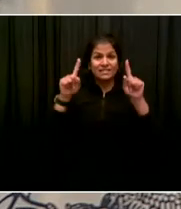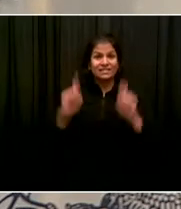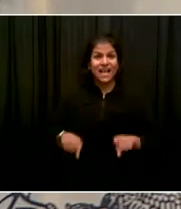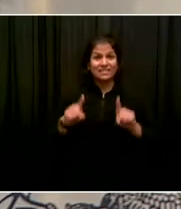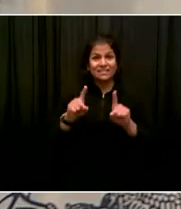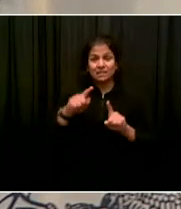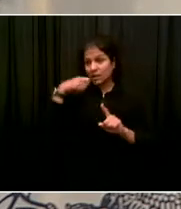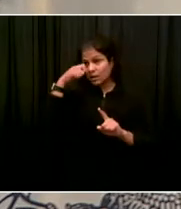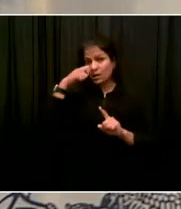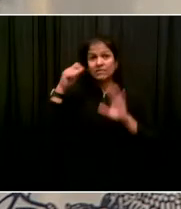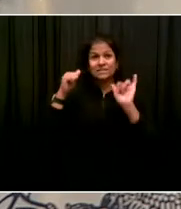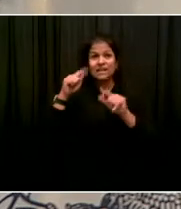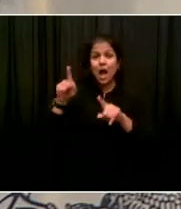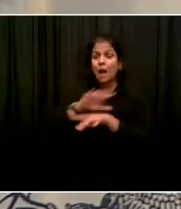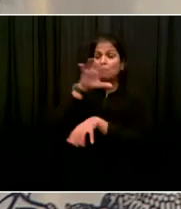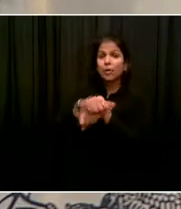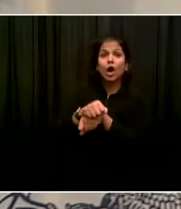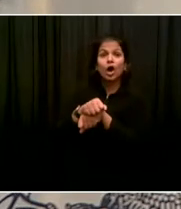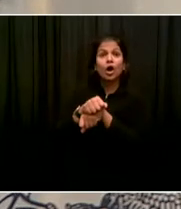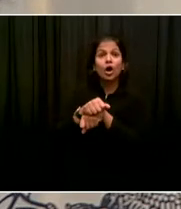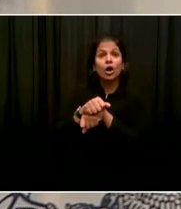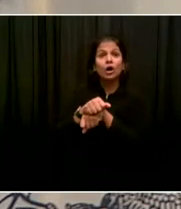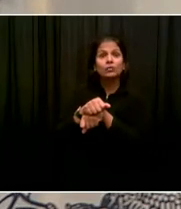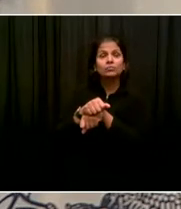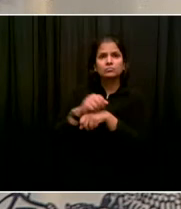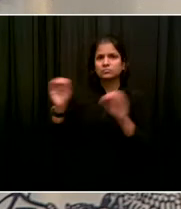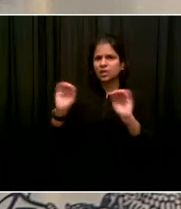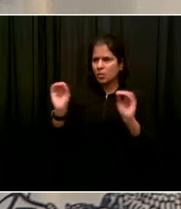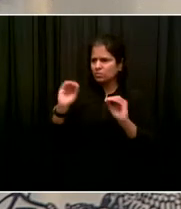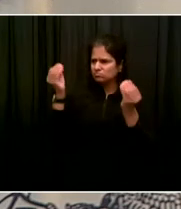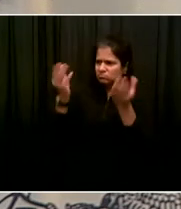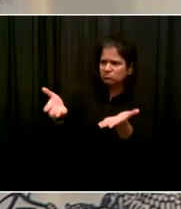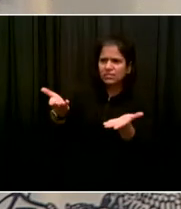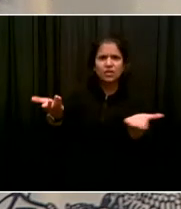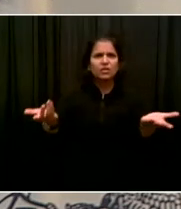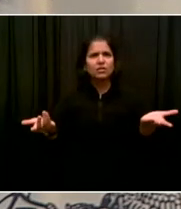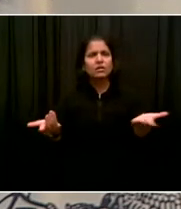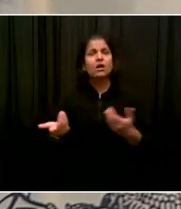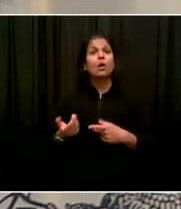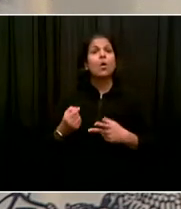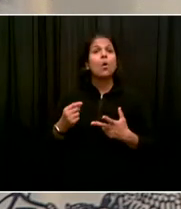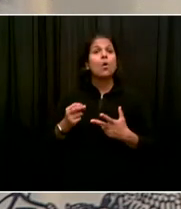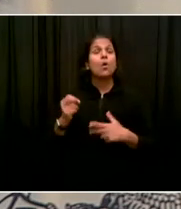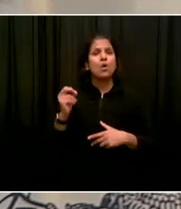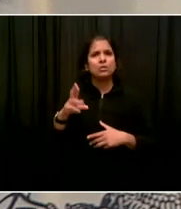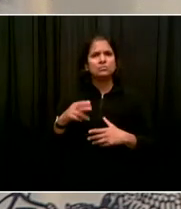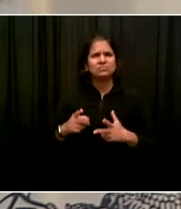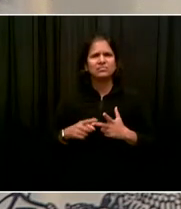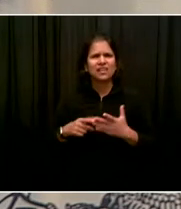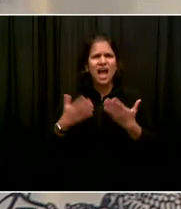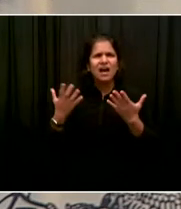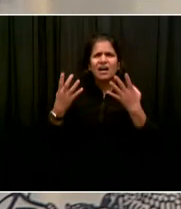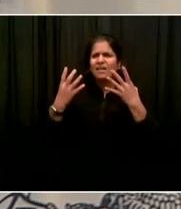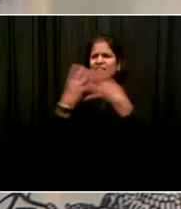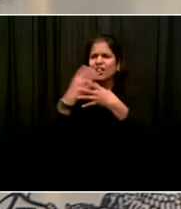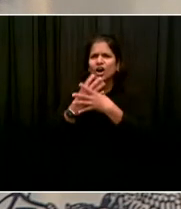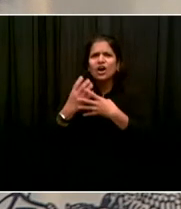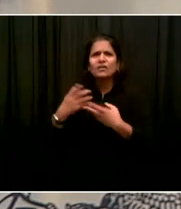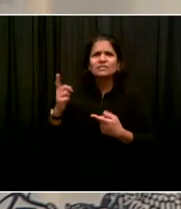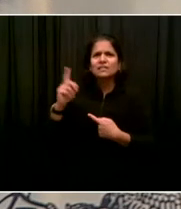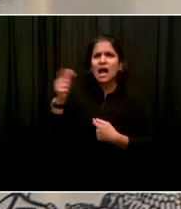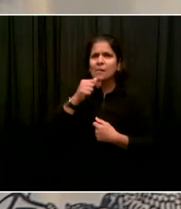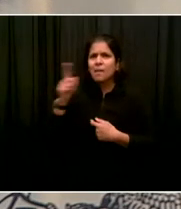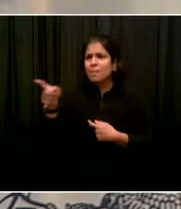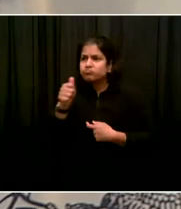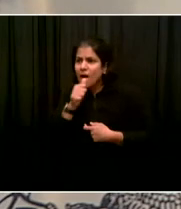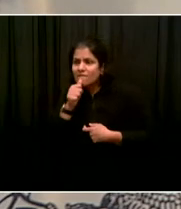department, nor does it provide any way to sort out what is a privately run testing site